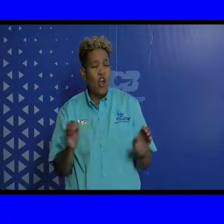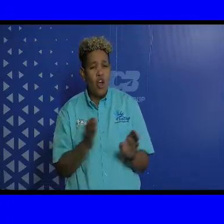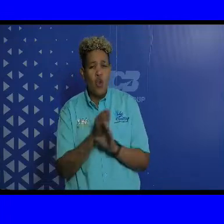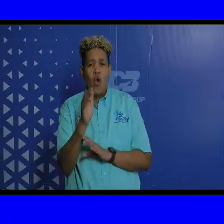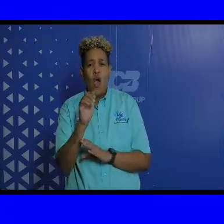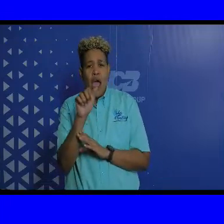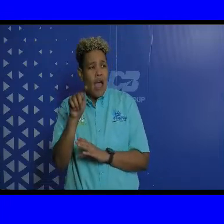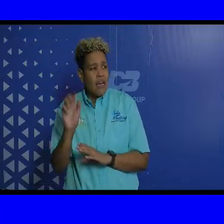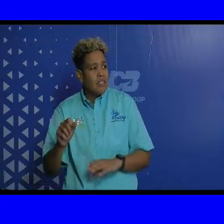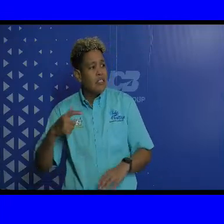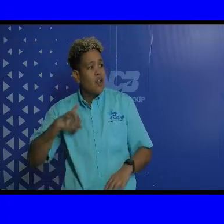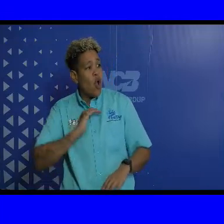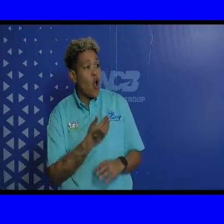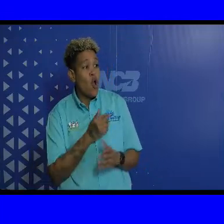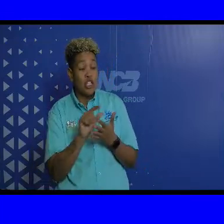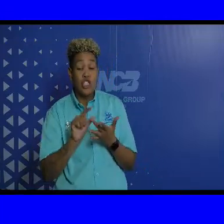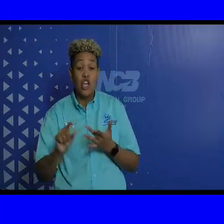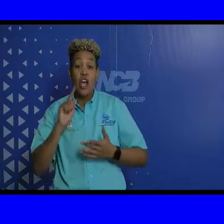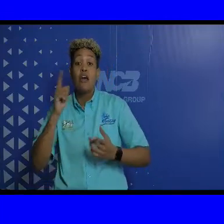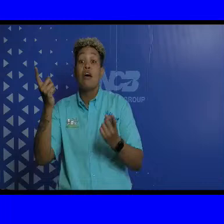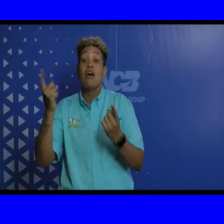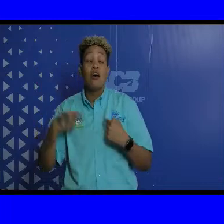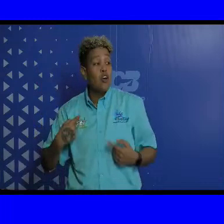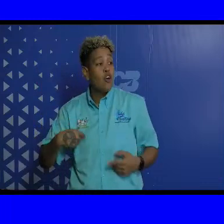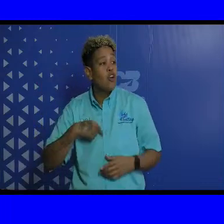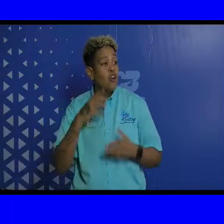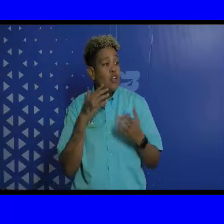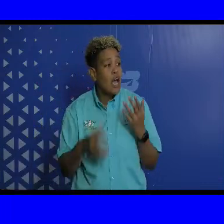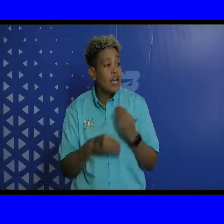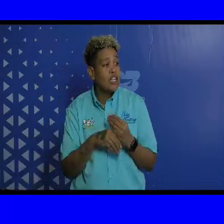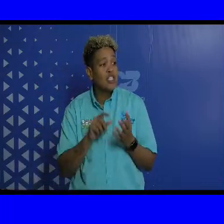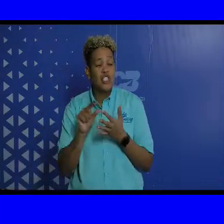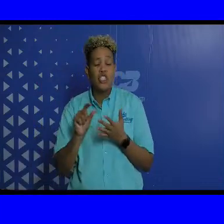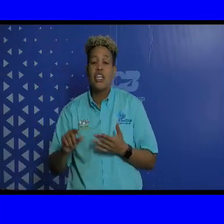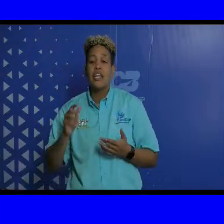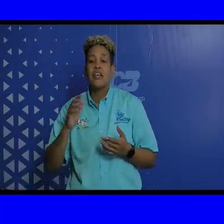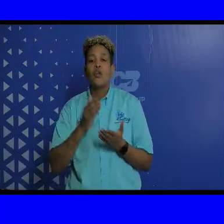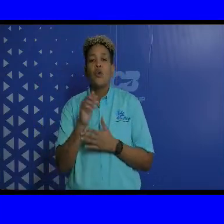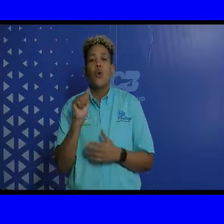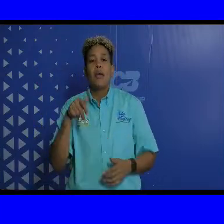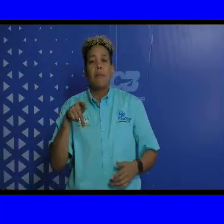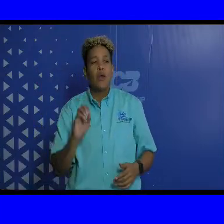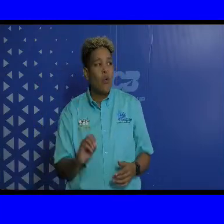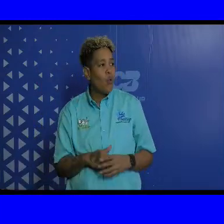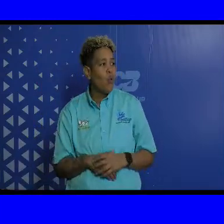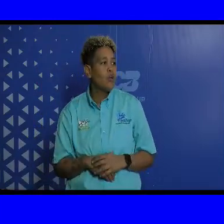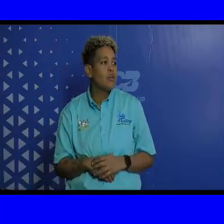assets. Our shareholders authorized us to issue additional shares via an APO.